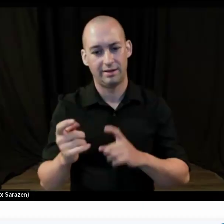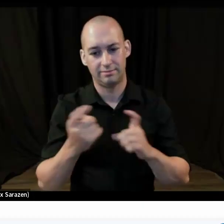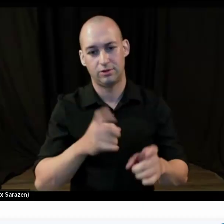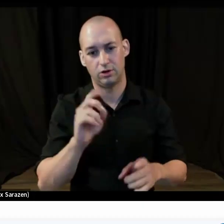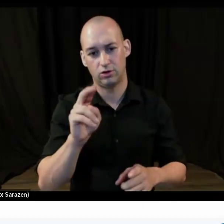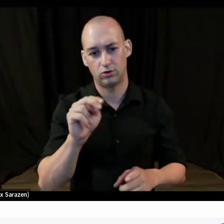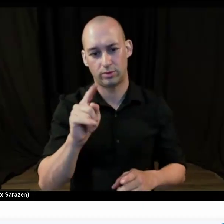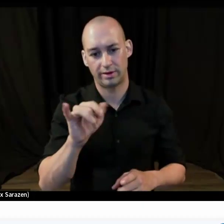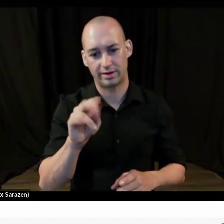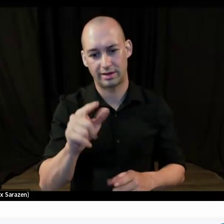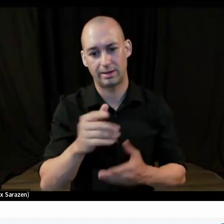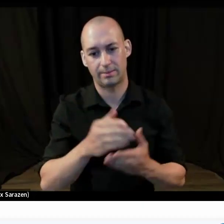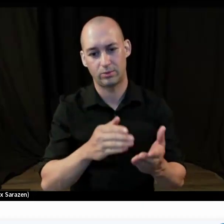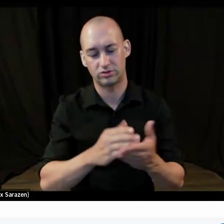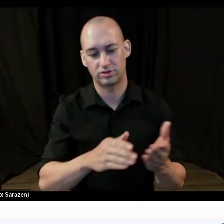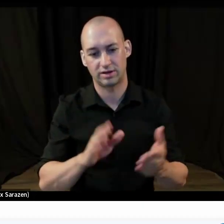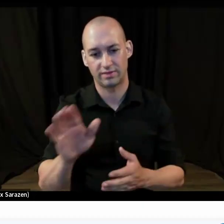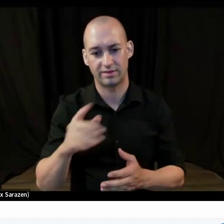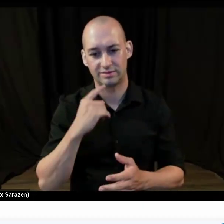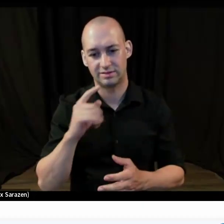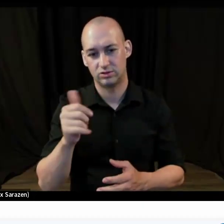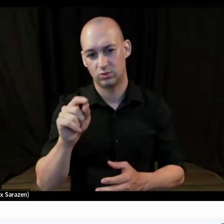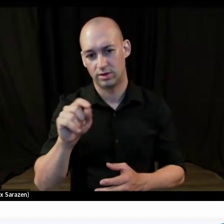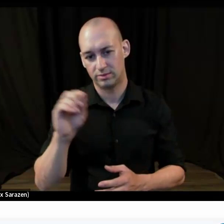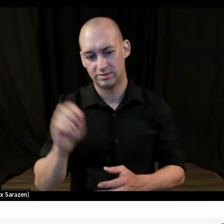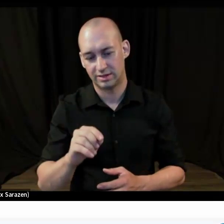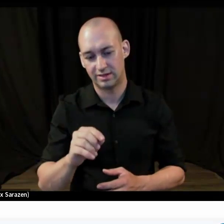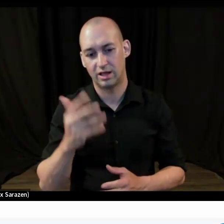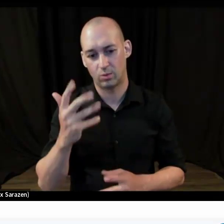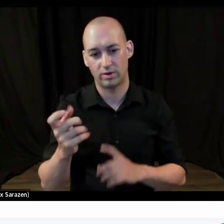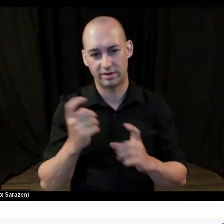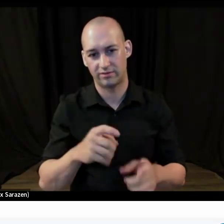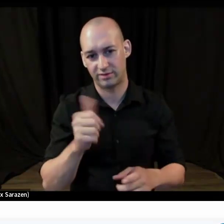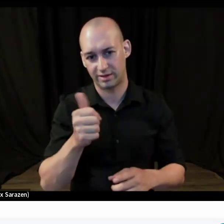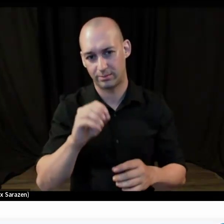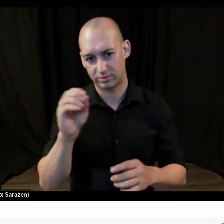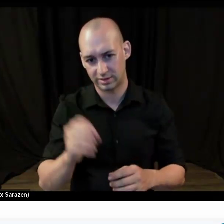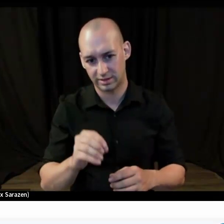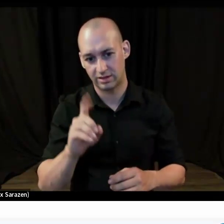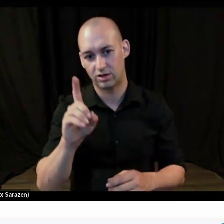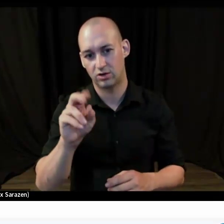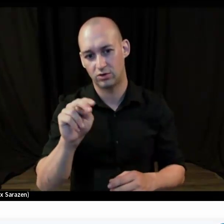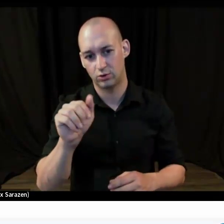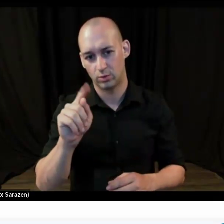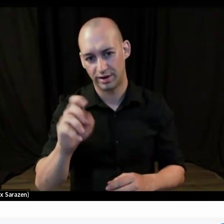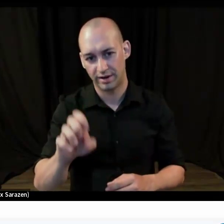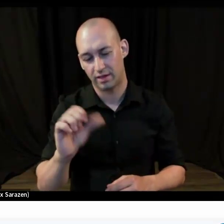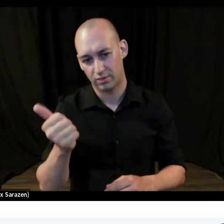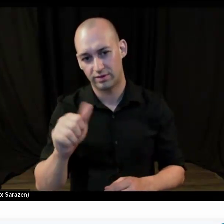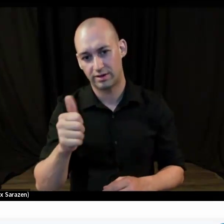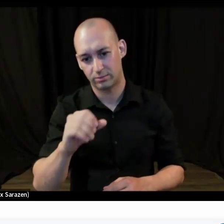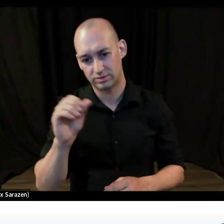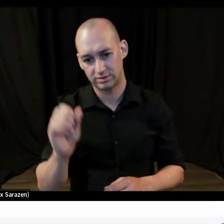about 20%. They want to charge 10% and donate the other. And so I know that might be a complex question they might need to follow up with you